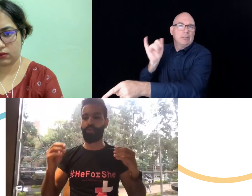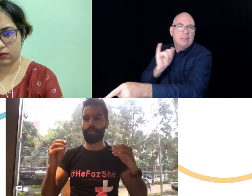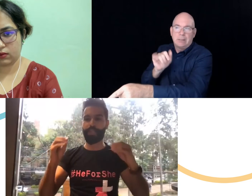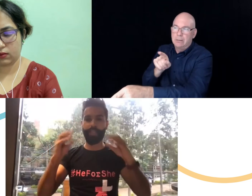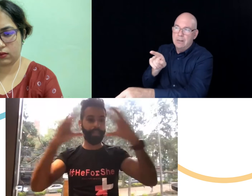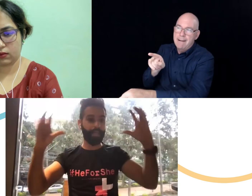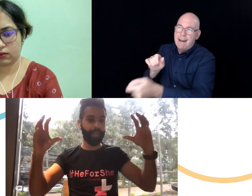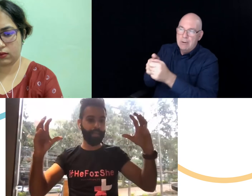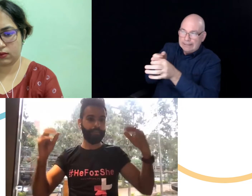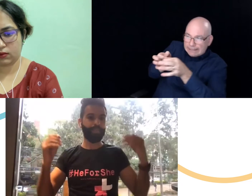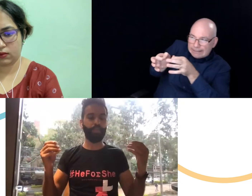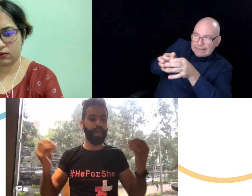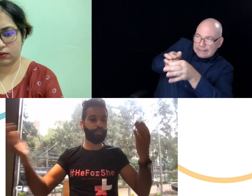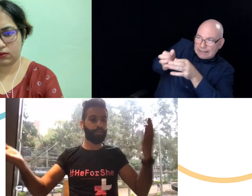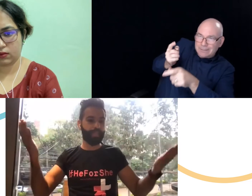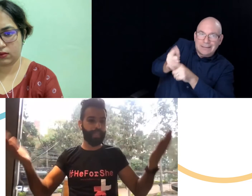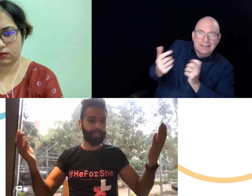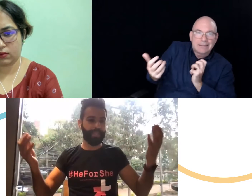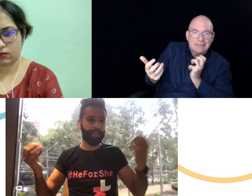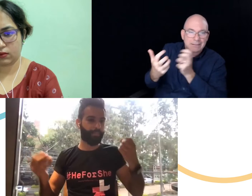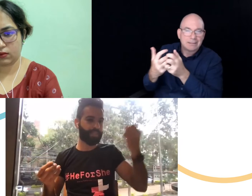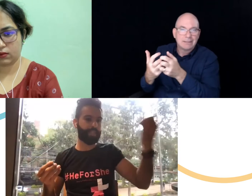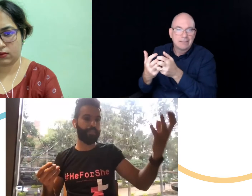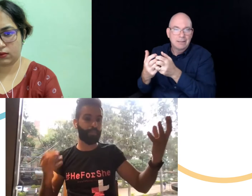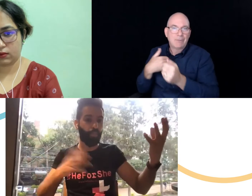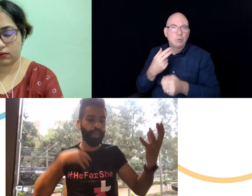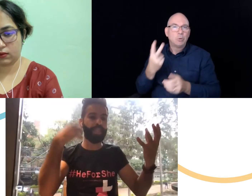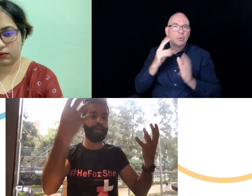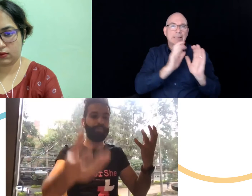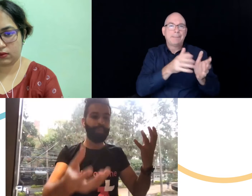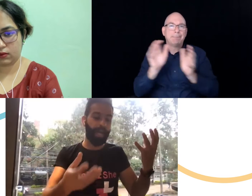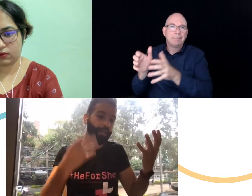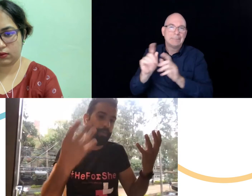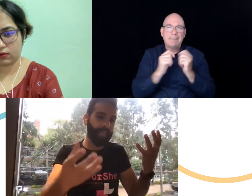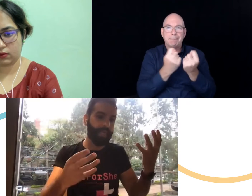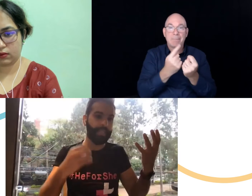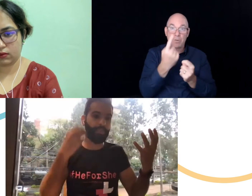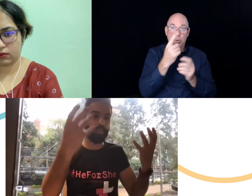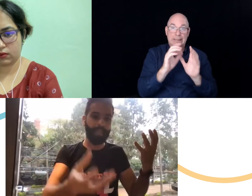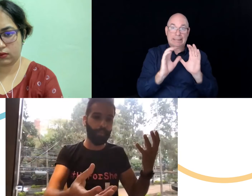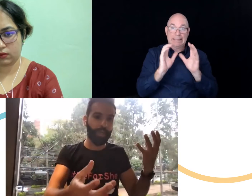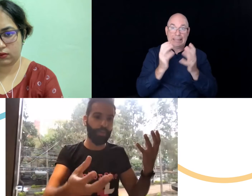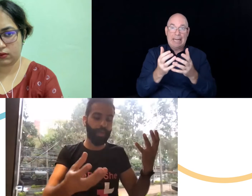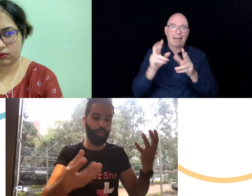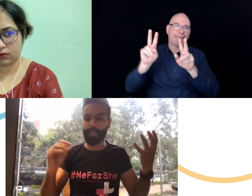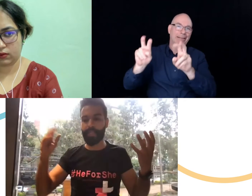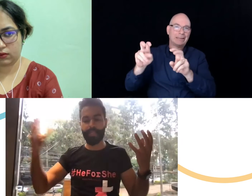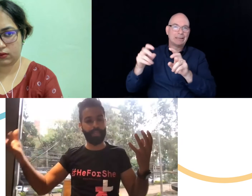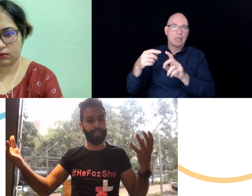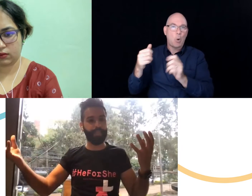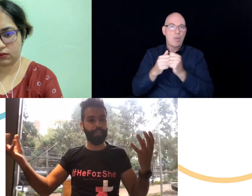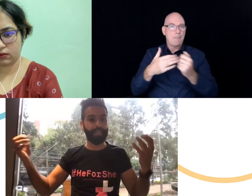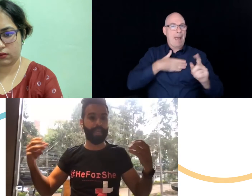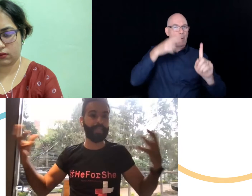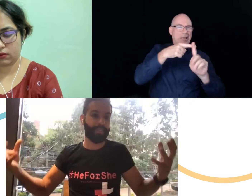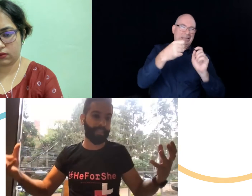debates to put like a title. And we have two teams. Like the first team is with the argument and the topic that we are talking with, and